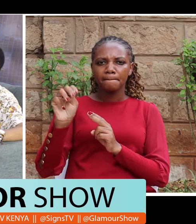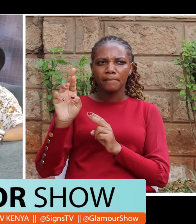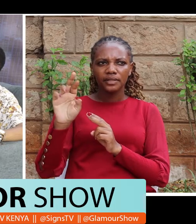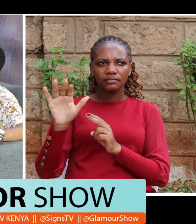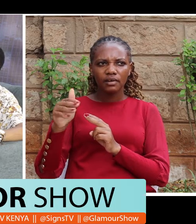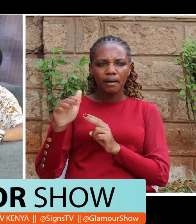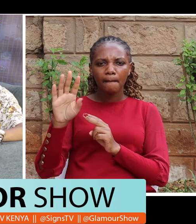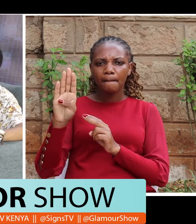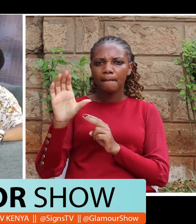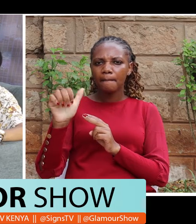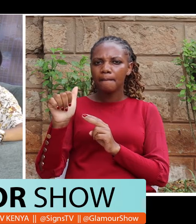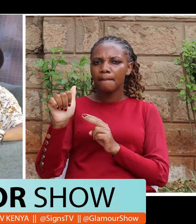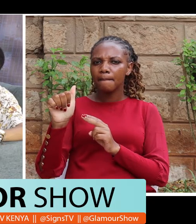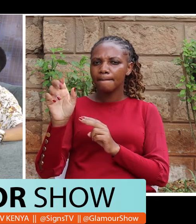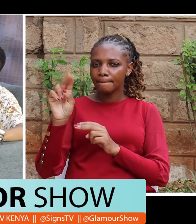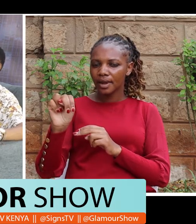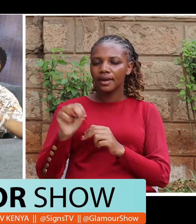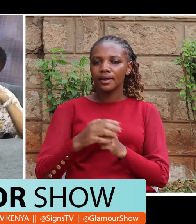Bean, because that guy